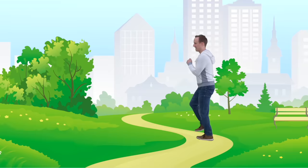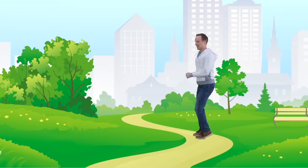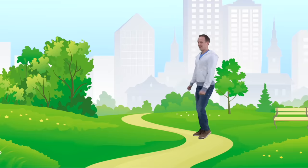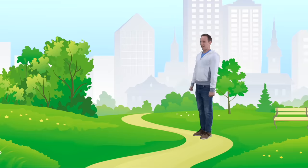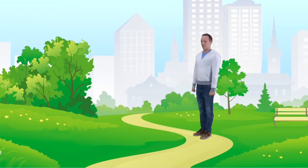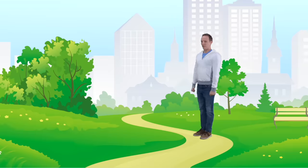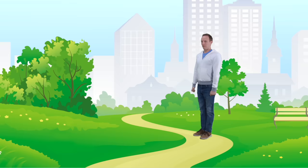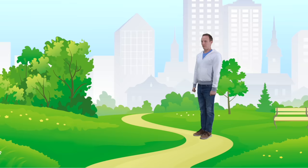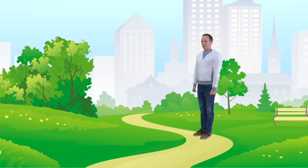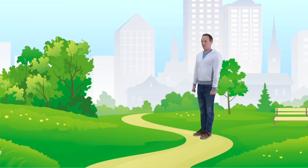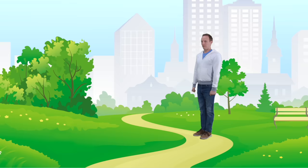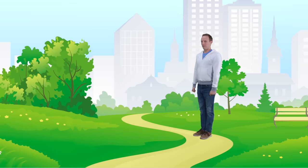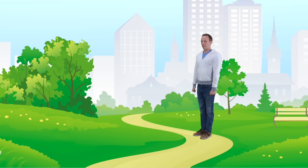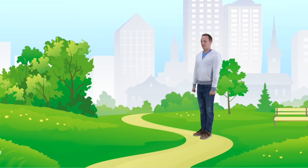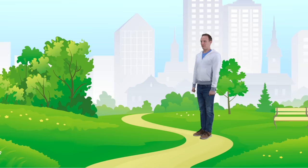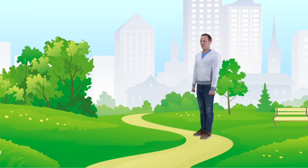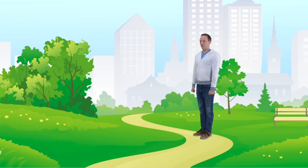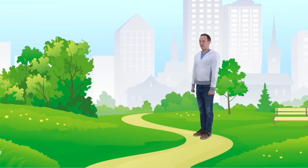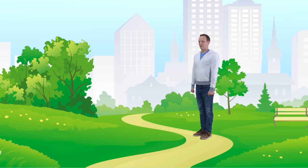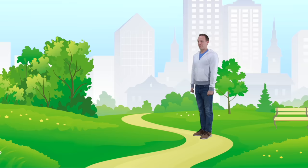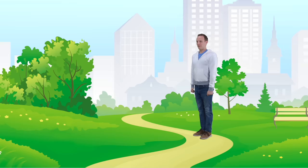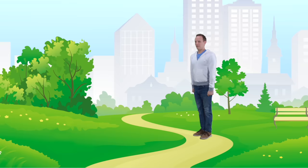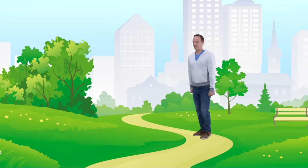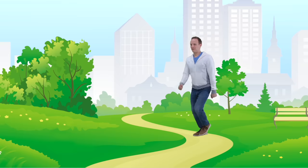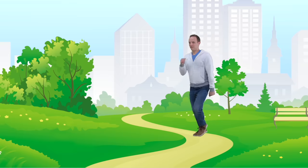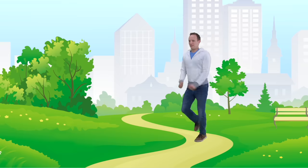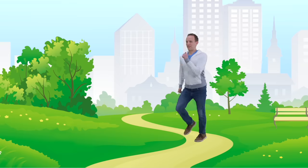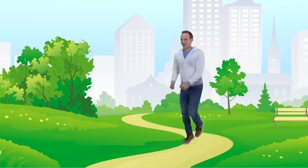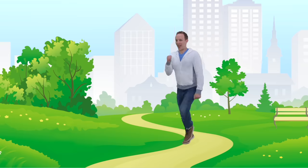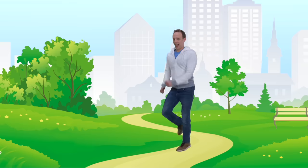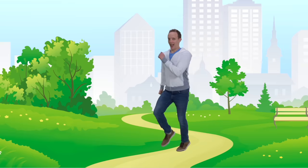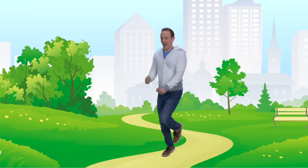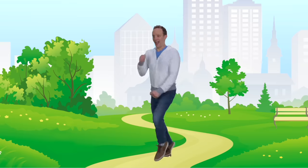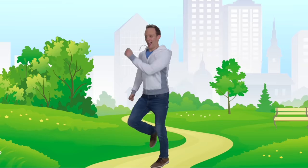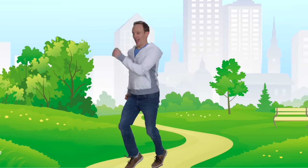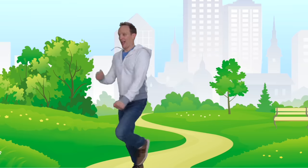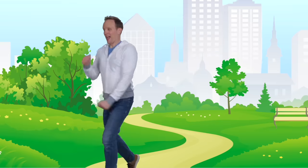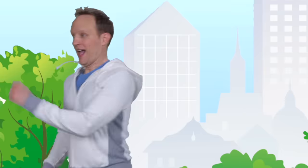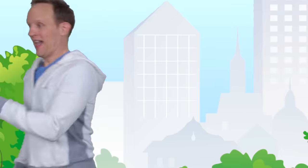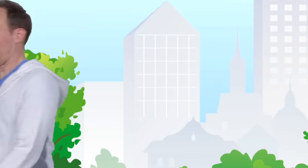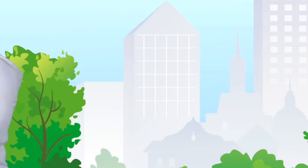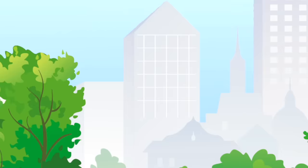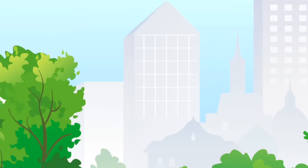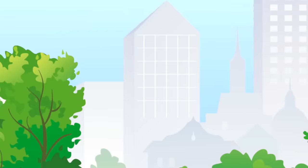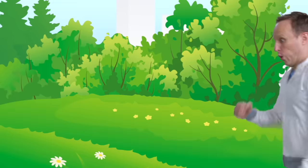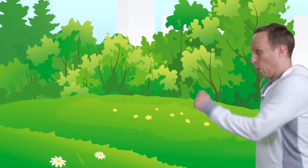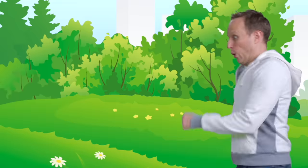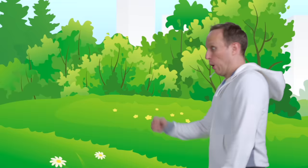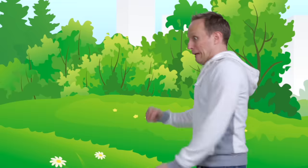Stop, Mr. Aaron. Go, Mr. Aaron.